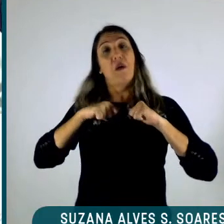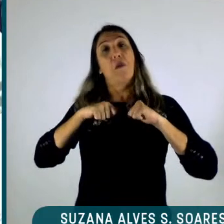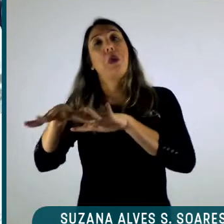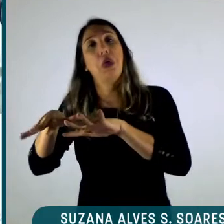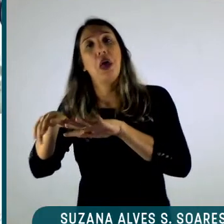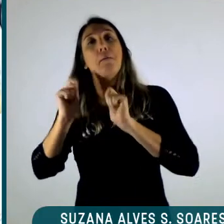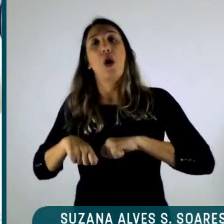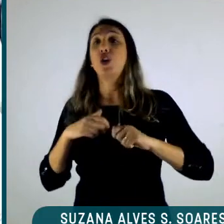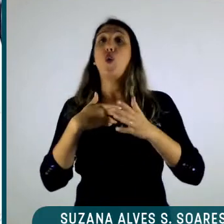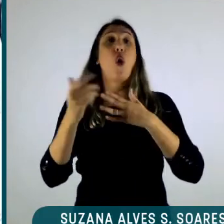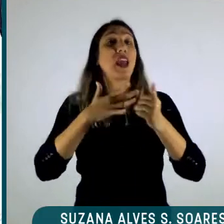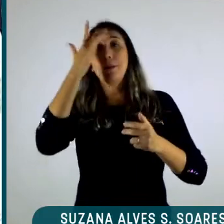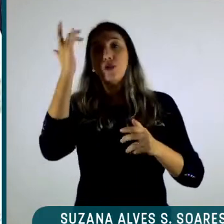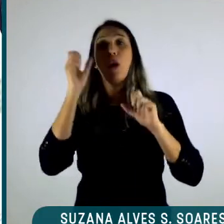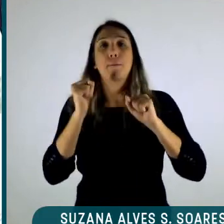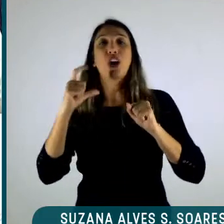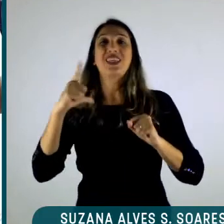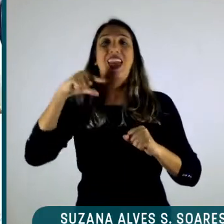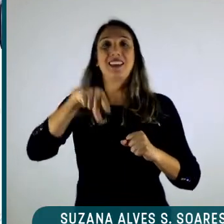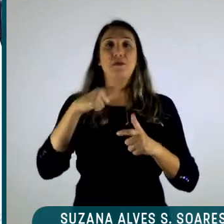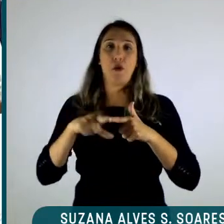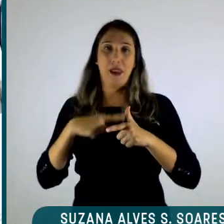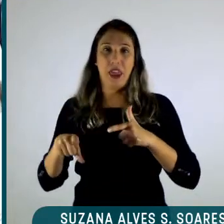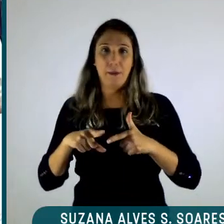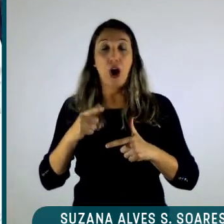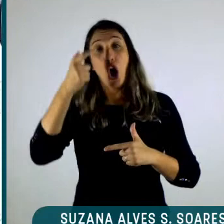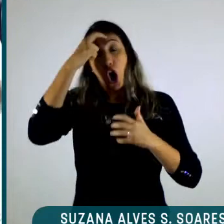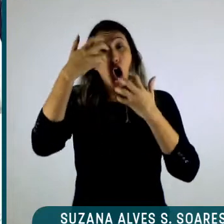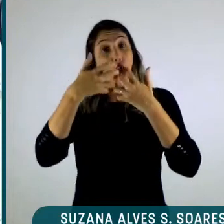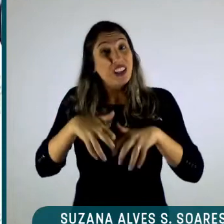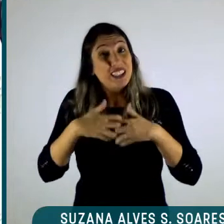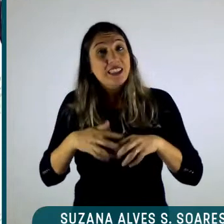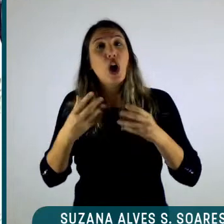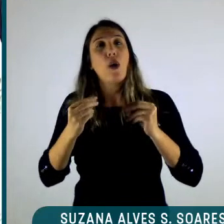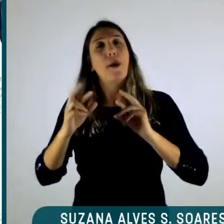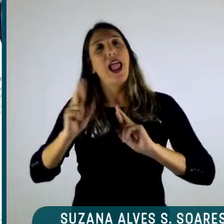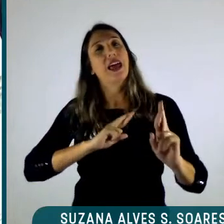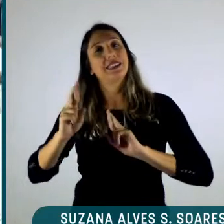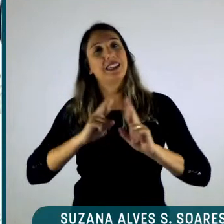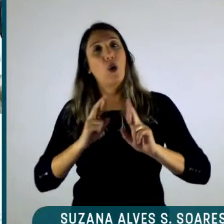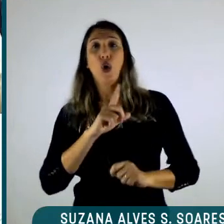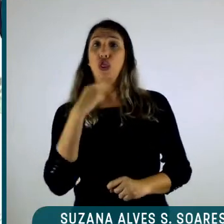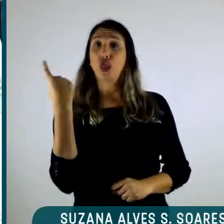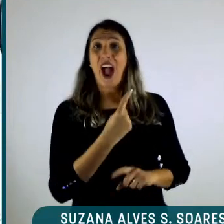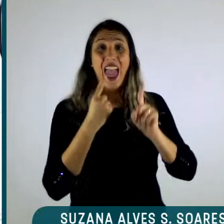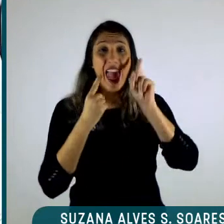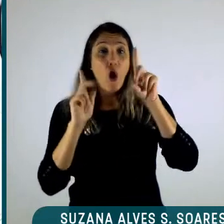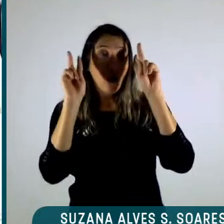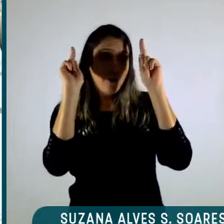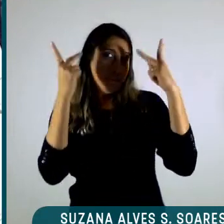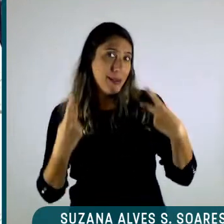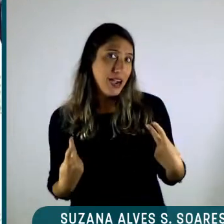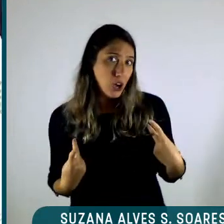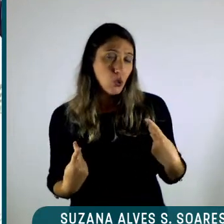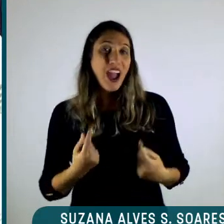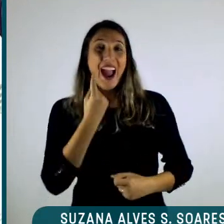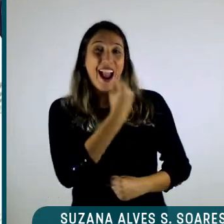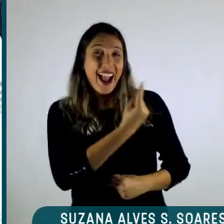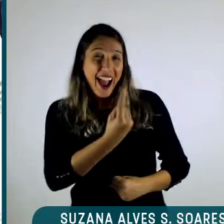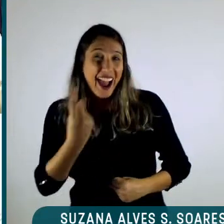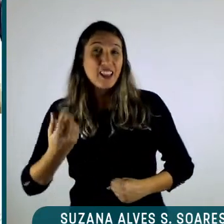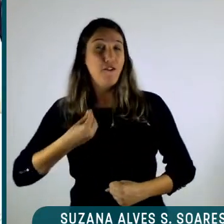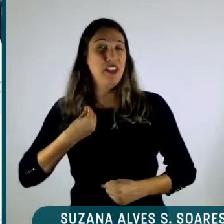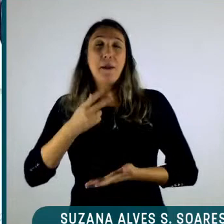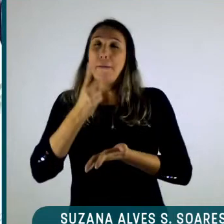all have the problem. I guess this awareness of our interrelation on how we're human beings